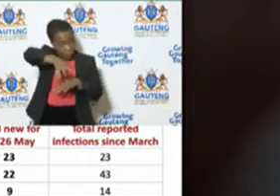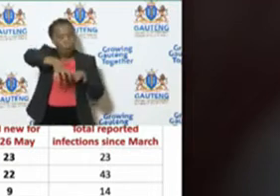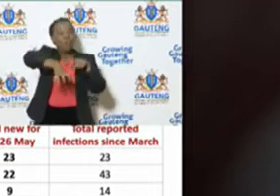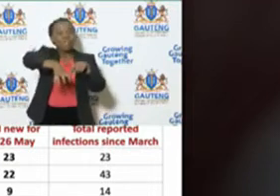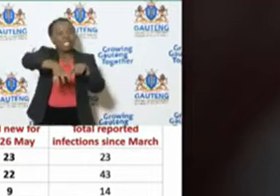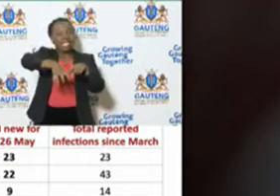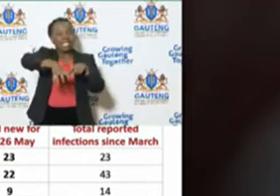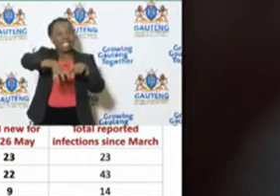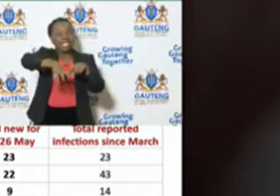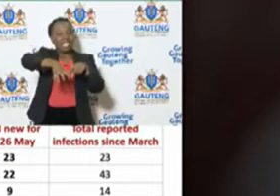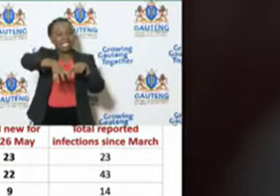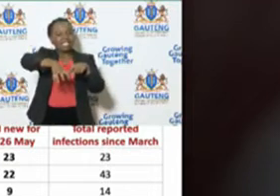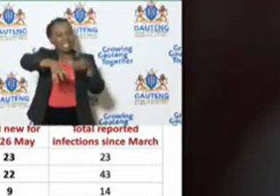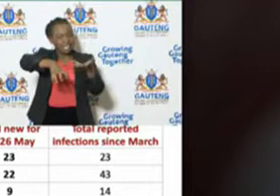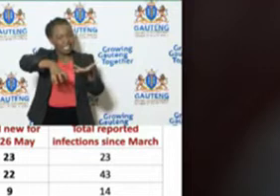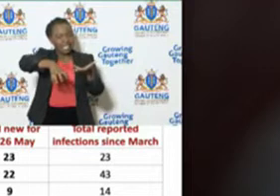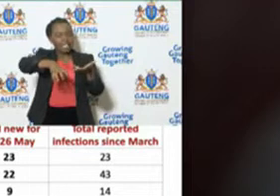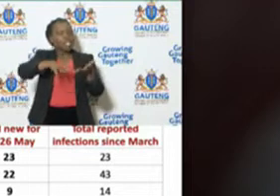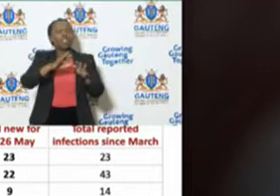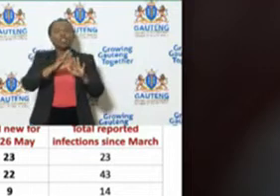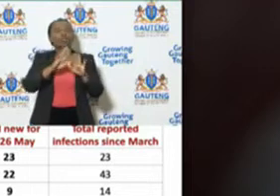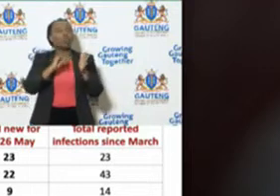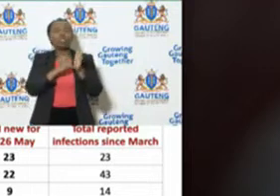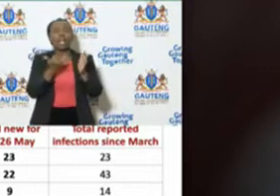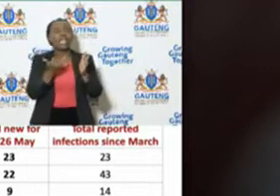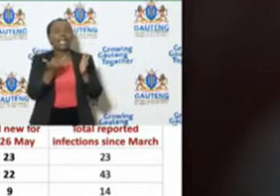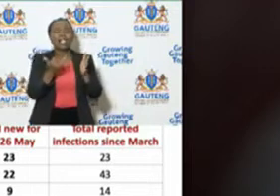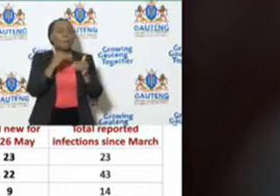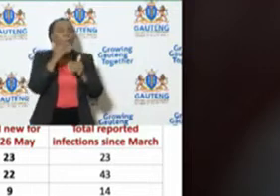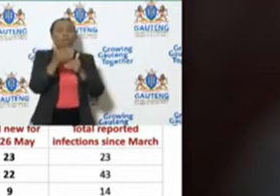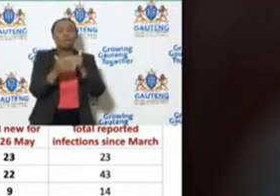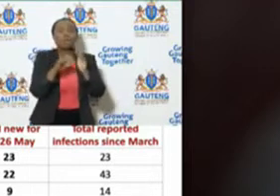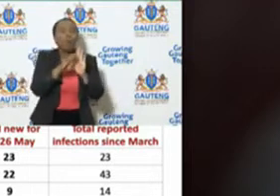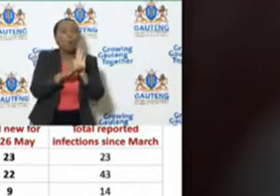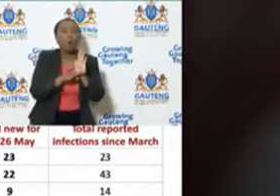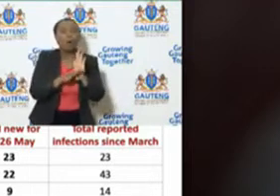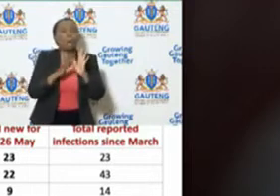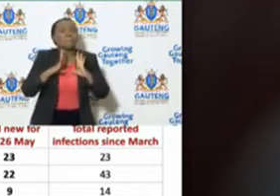we are not just embarking on a program or a